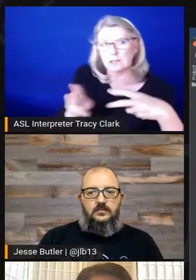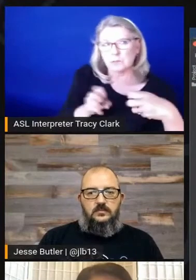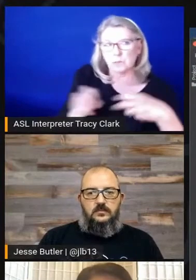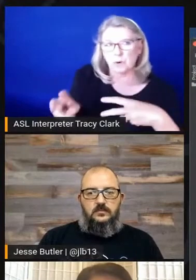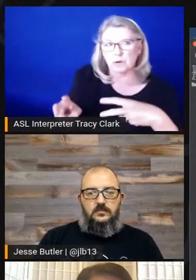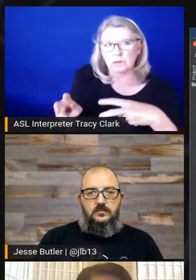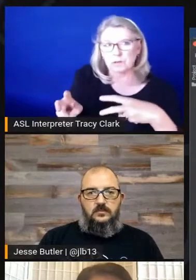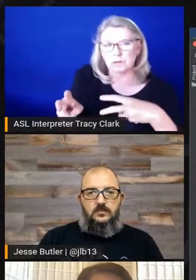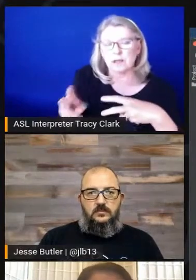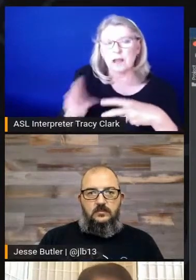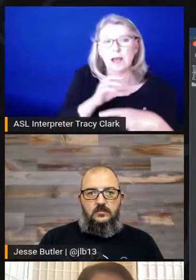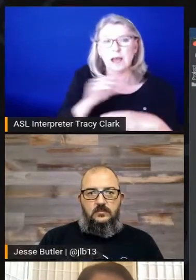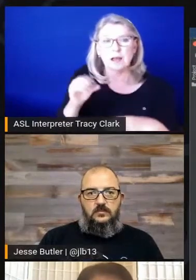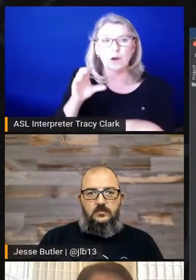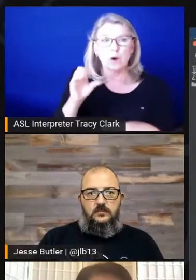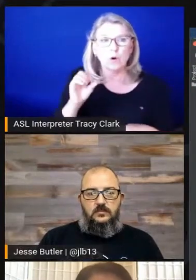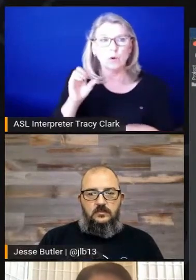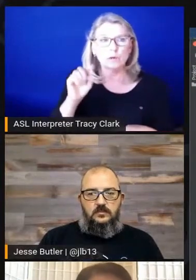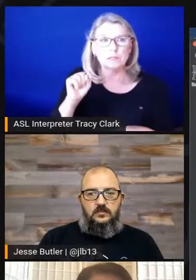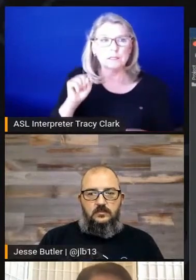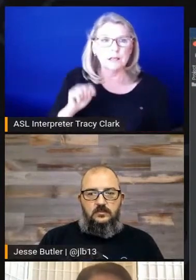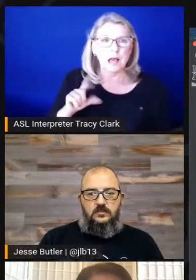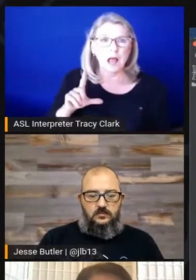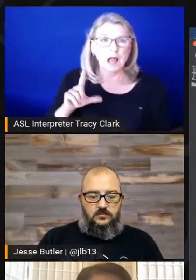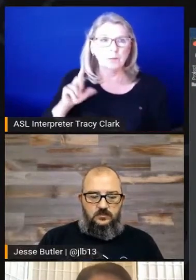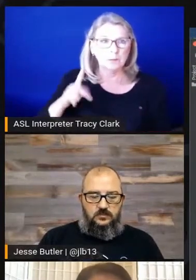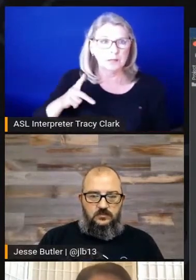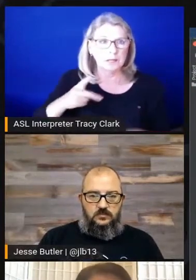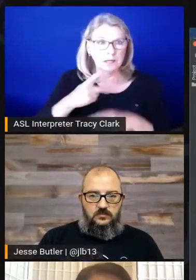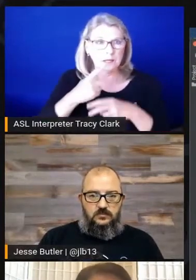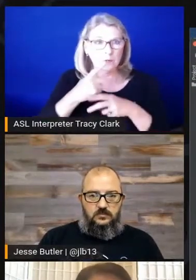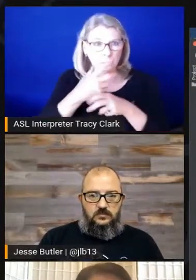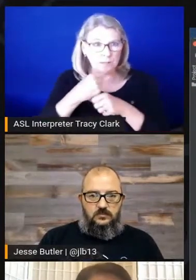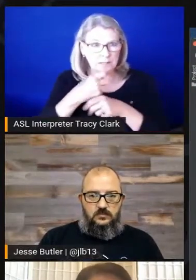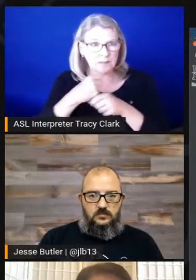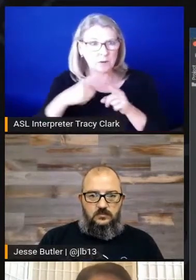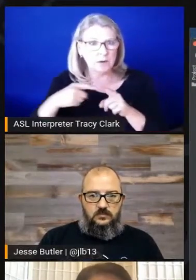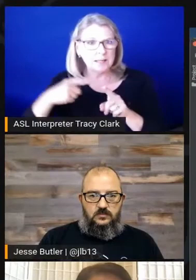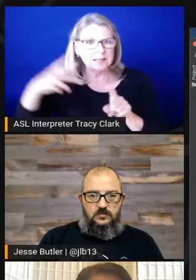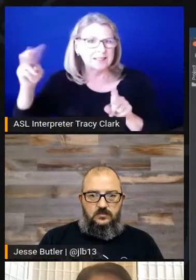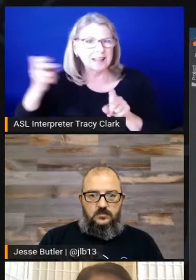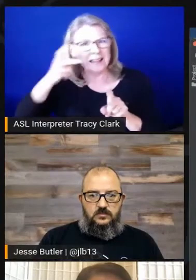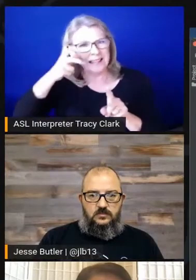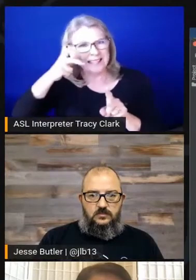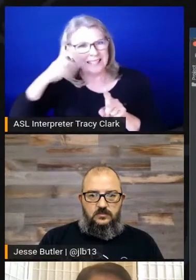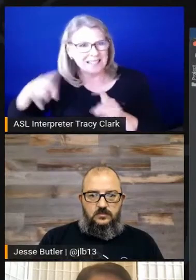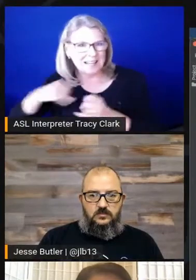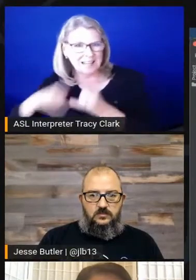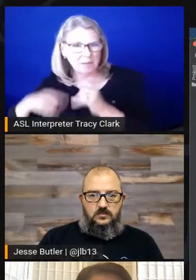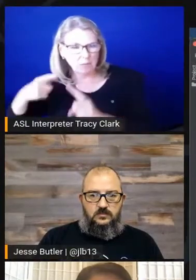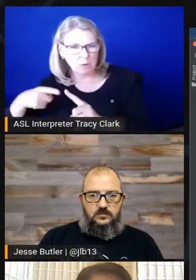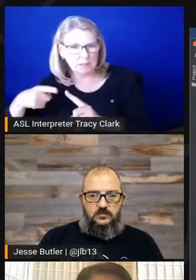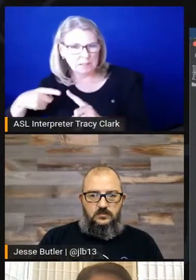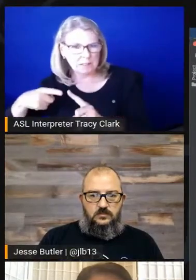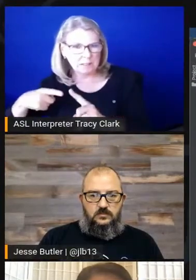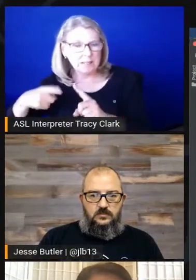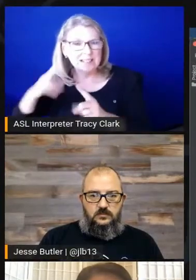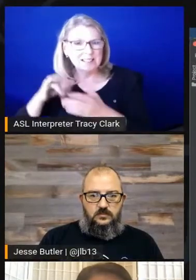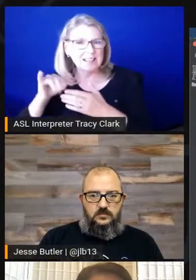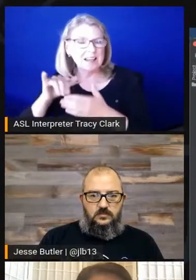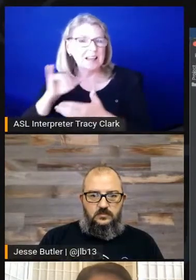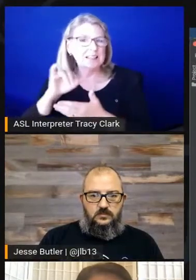OTLP receiver that's listening on this endpoint that our sample app is configured to send metrics and traces